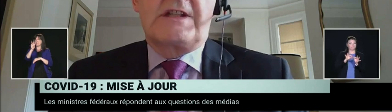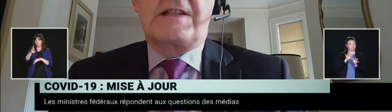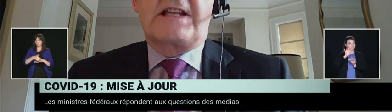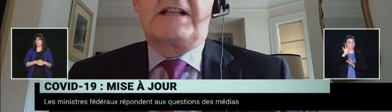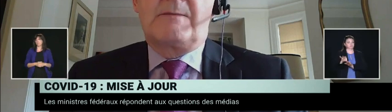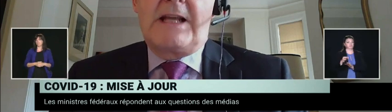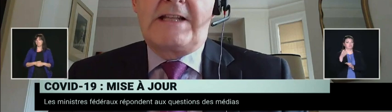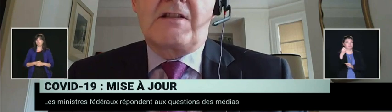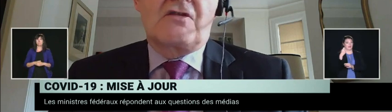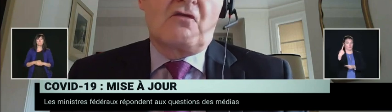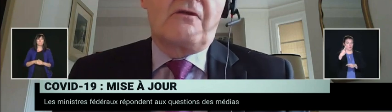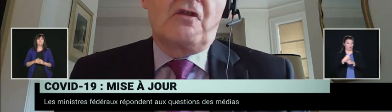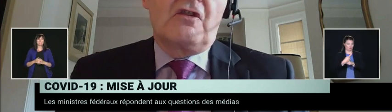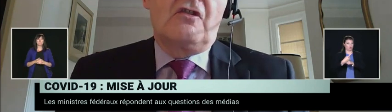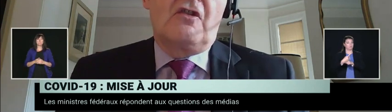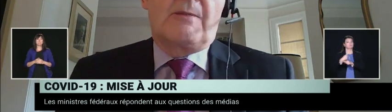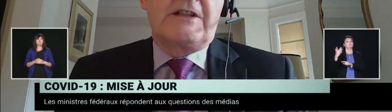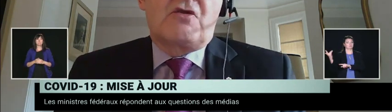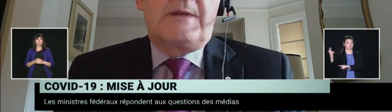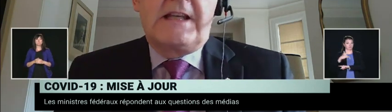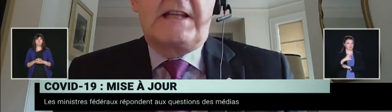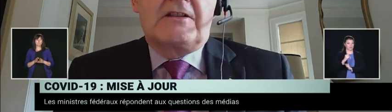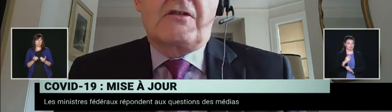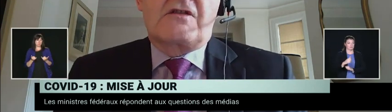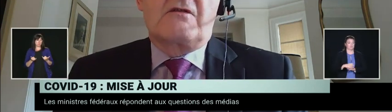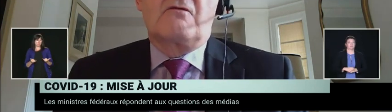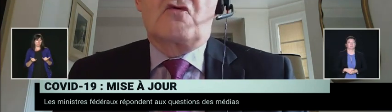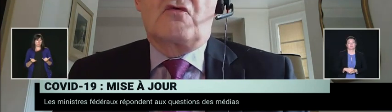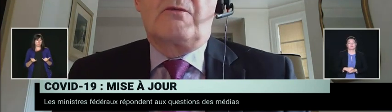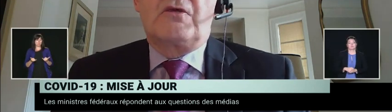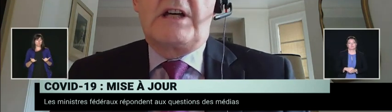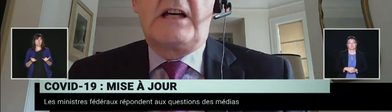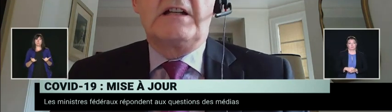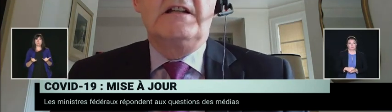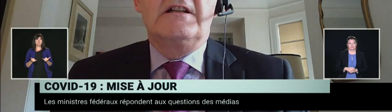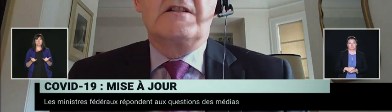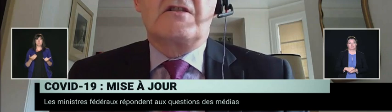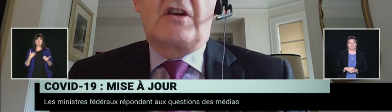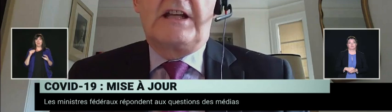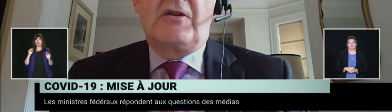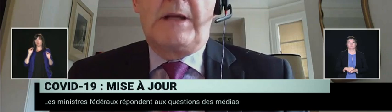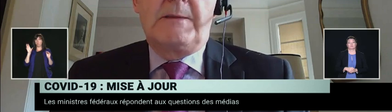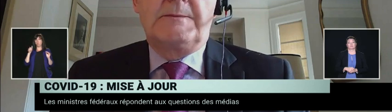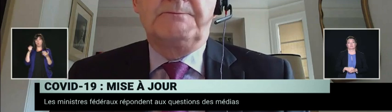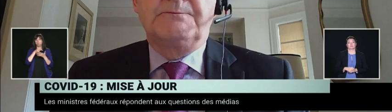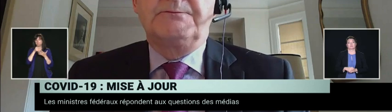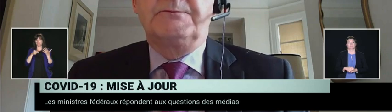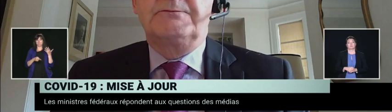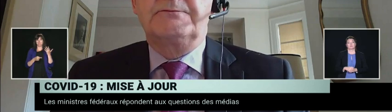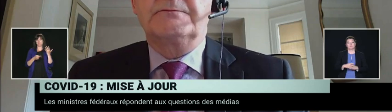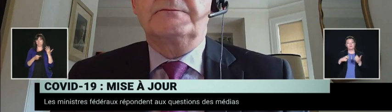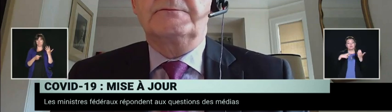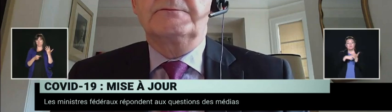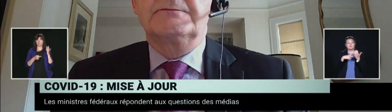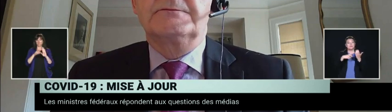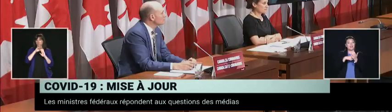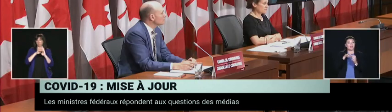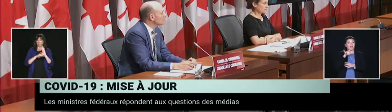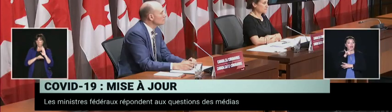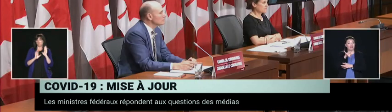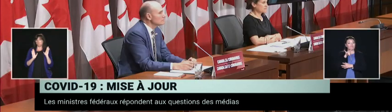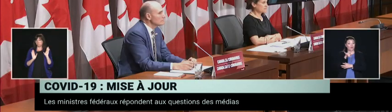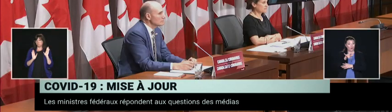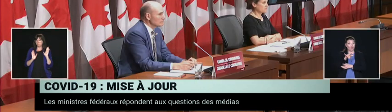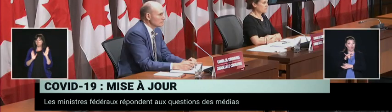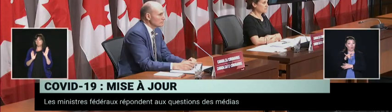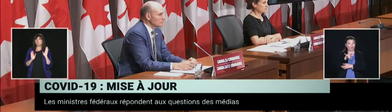d'autres mesures qui seraient en place, sauf que le prix du billet 14 jours plus tard serait le même. Merci, Monsieur le